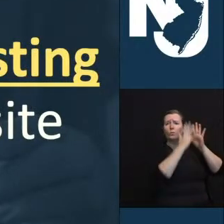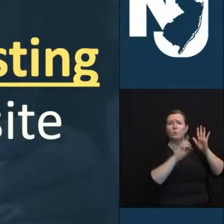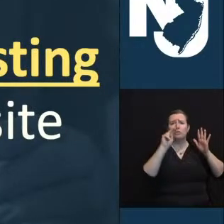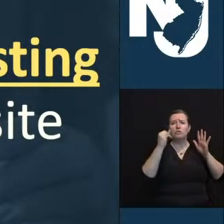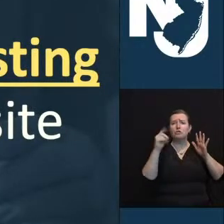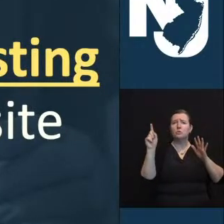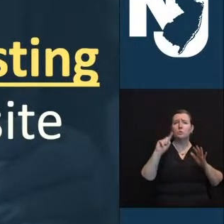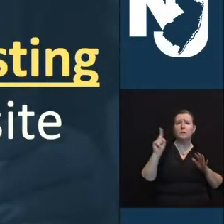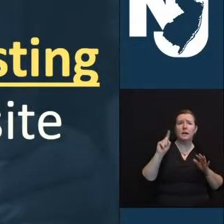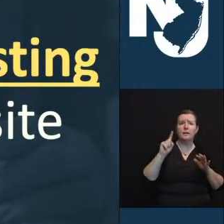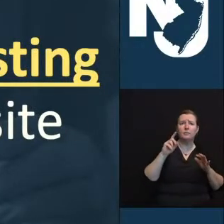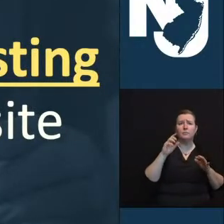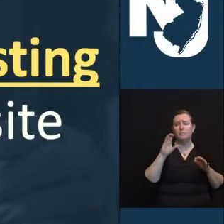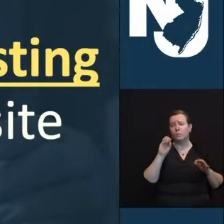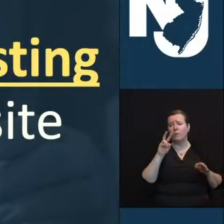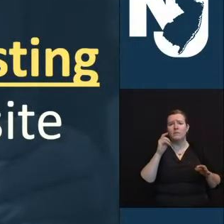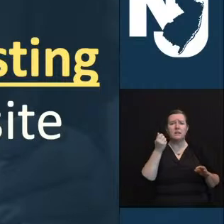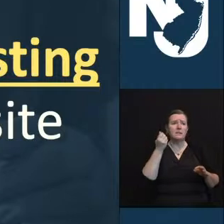visit